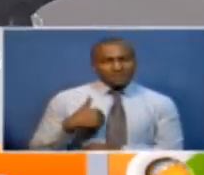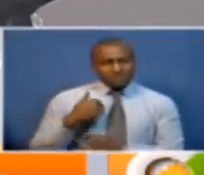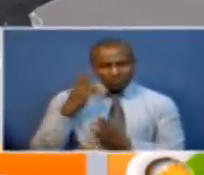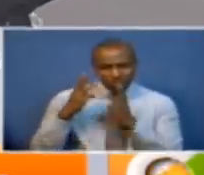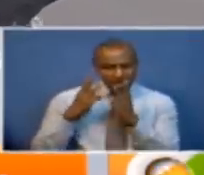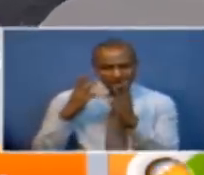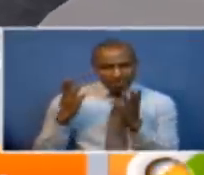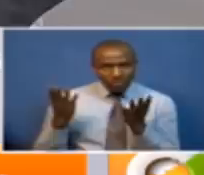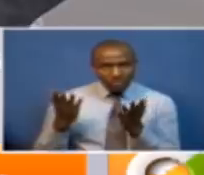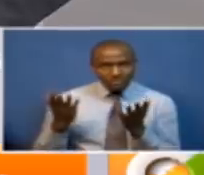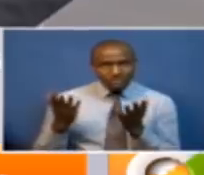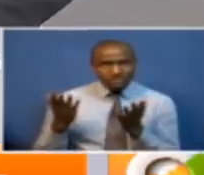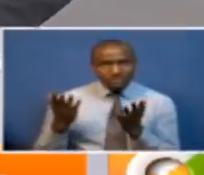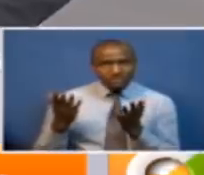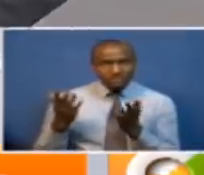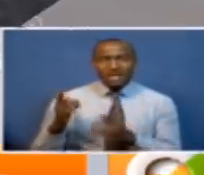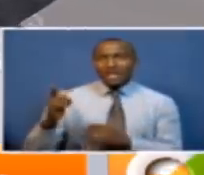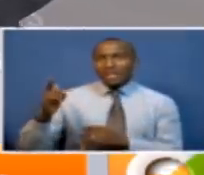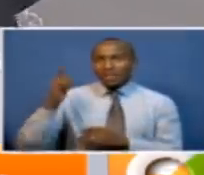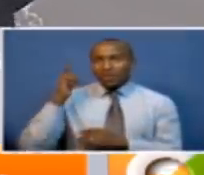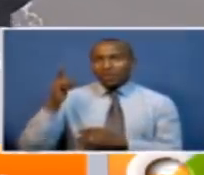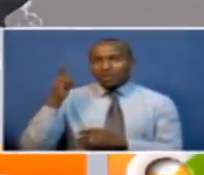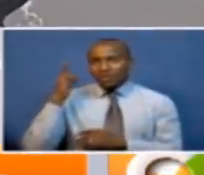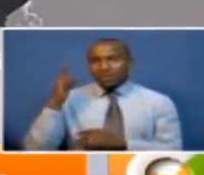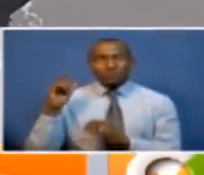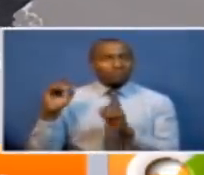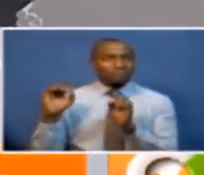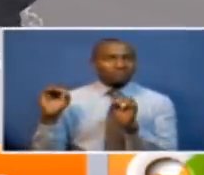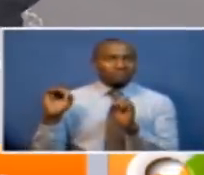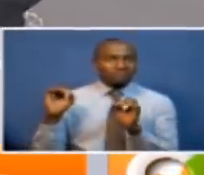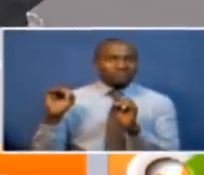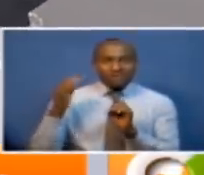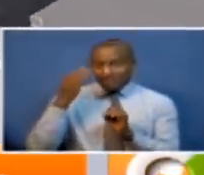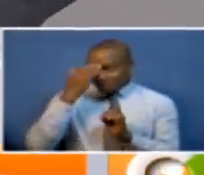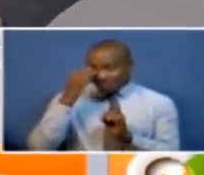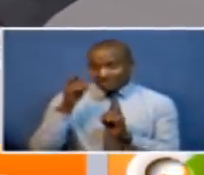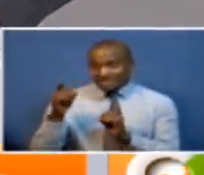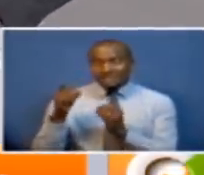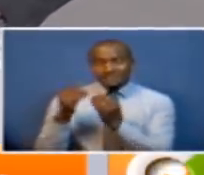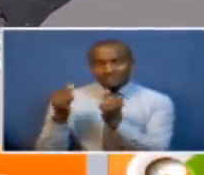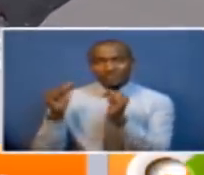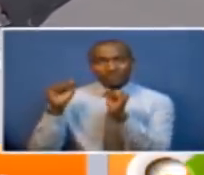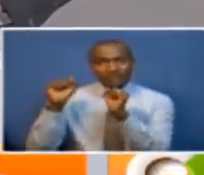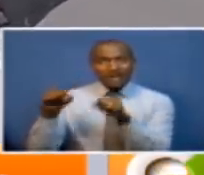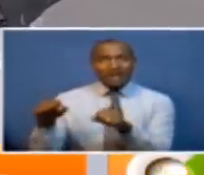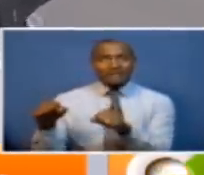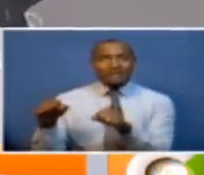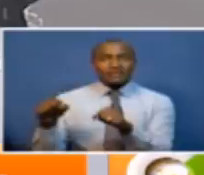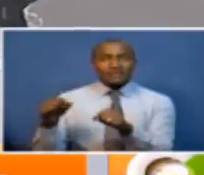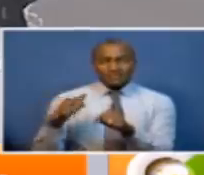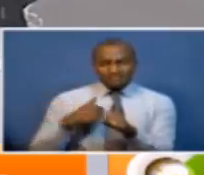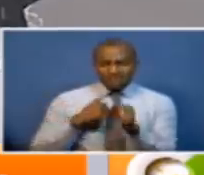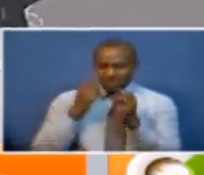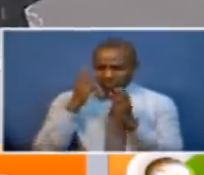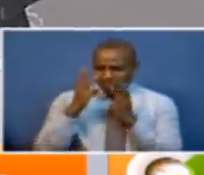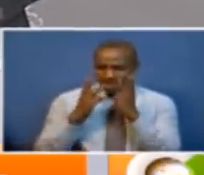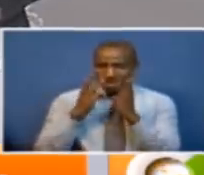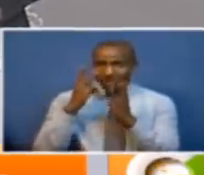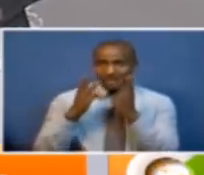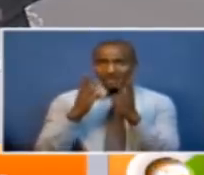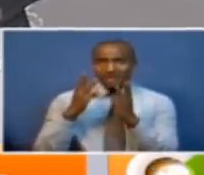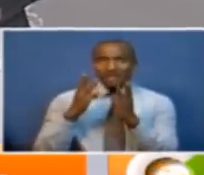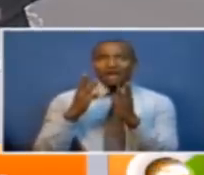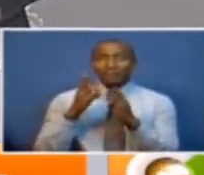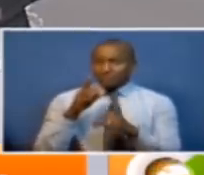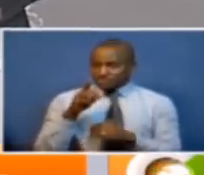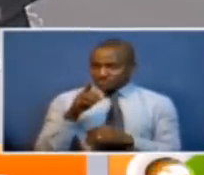not the legal one, because that's straightforward. I would be more worried about the